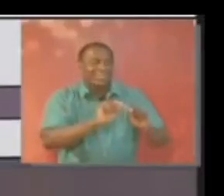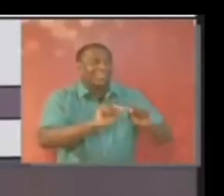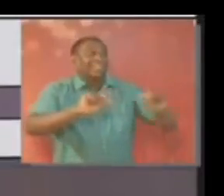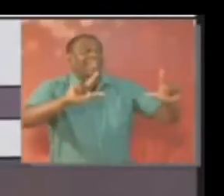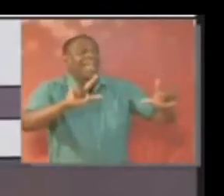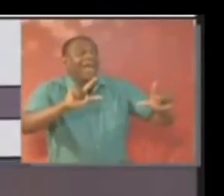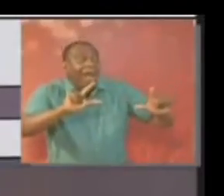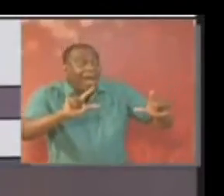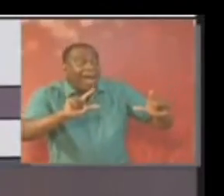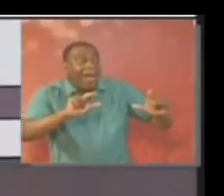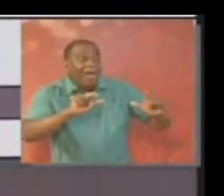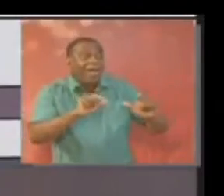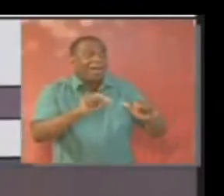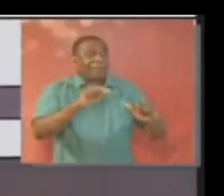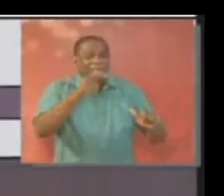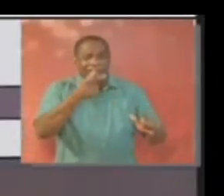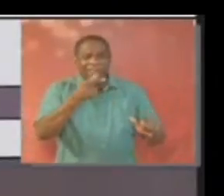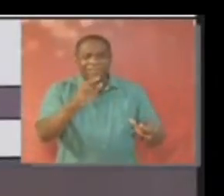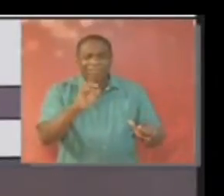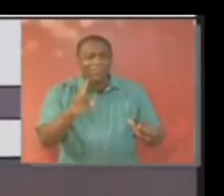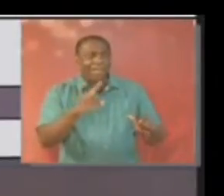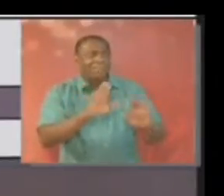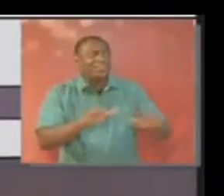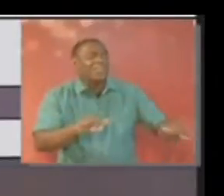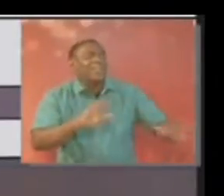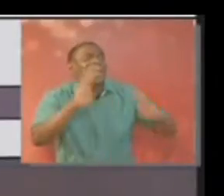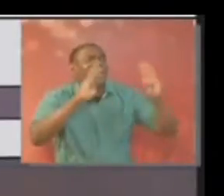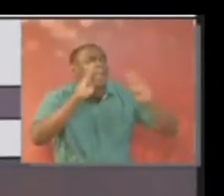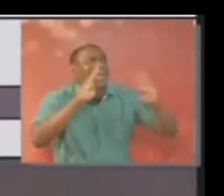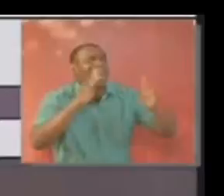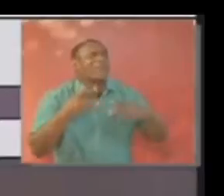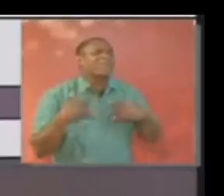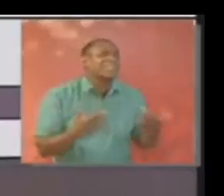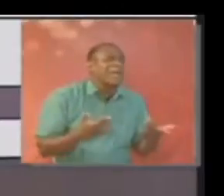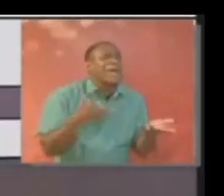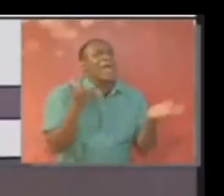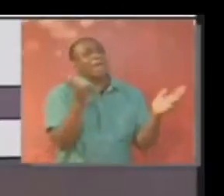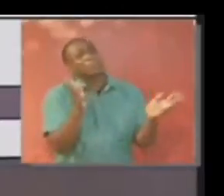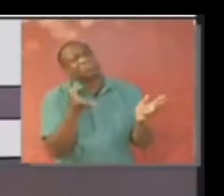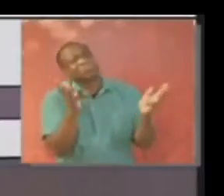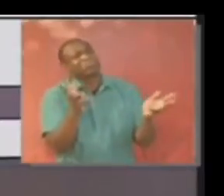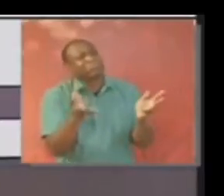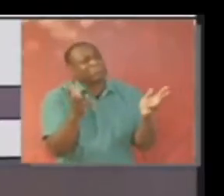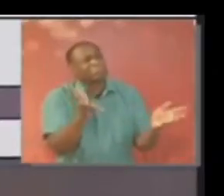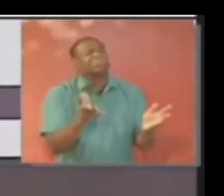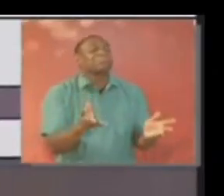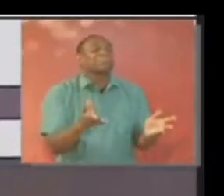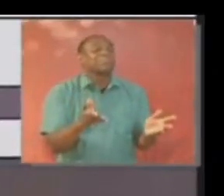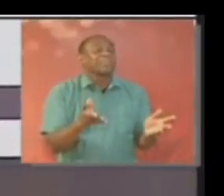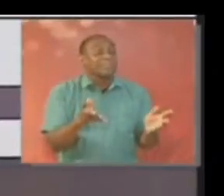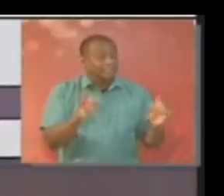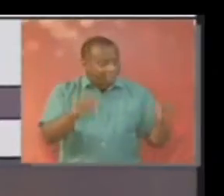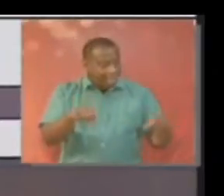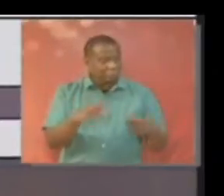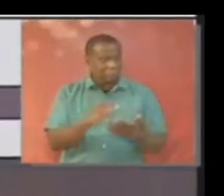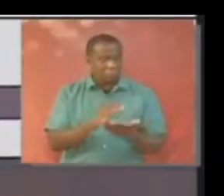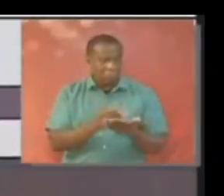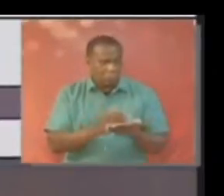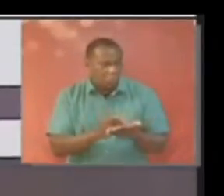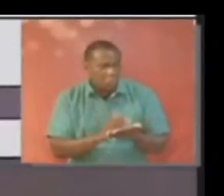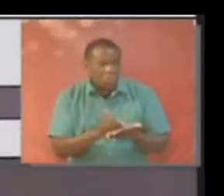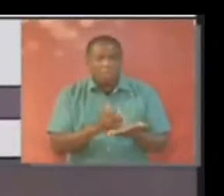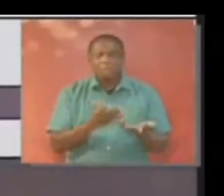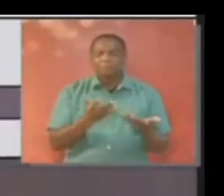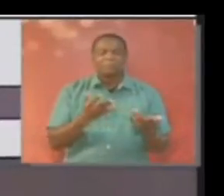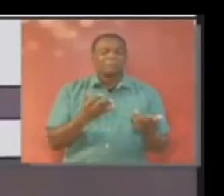WhatsApp video, Zoom. Let them communicate, let them cook together, bake, show them wrapping gifts. Let there be connection, but